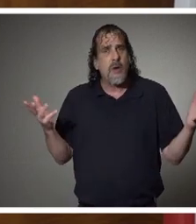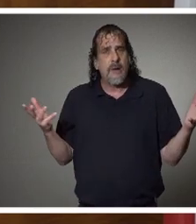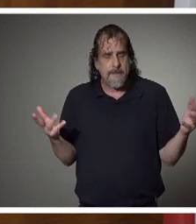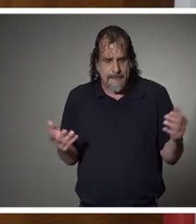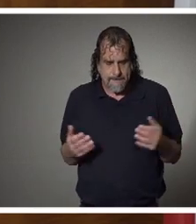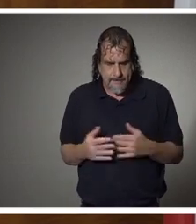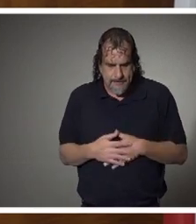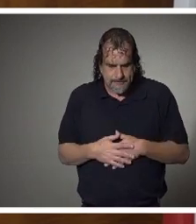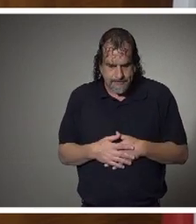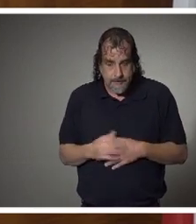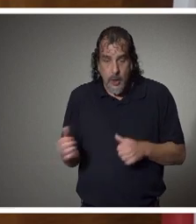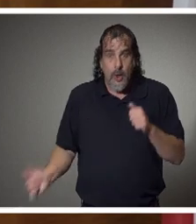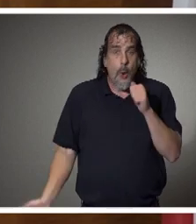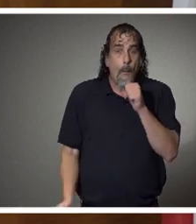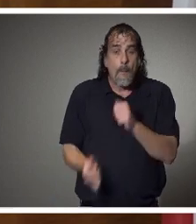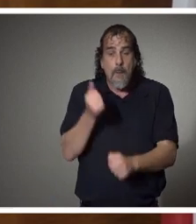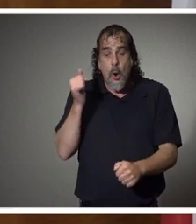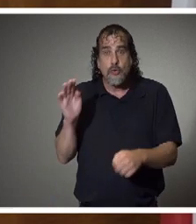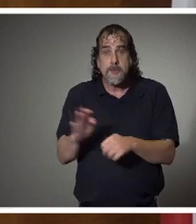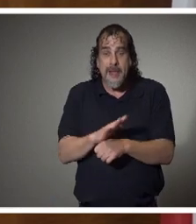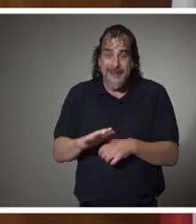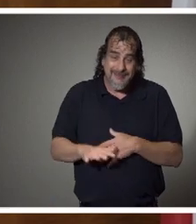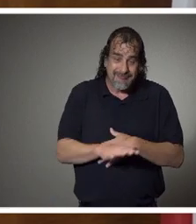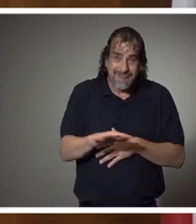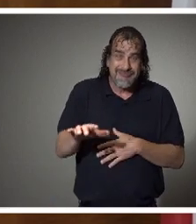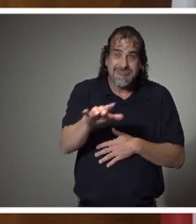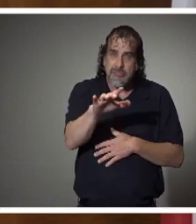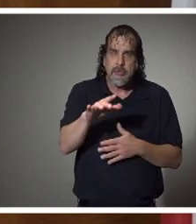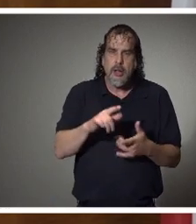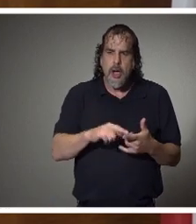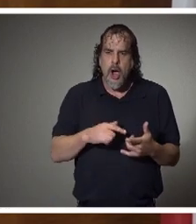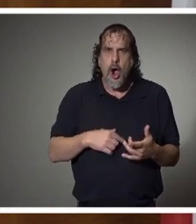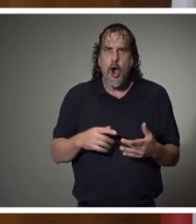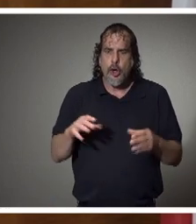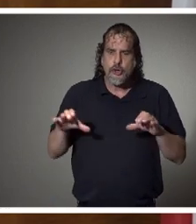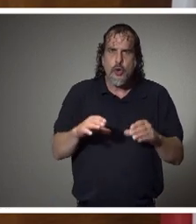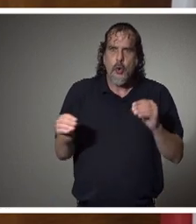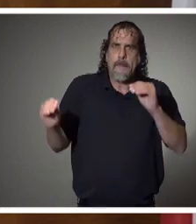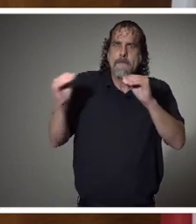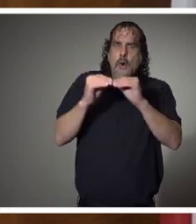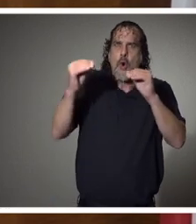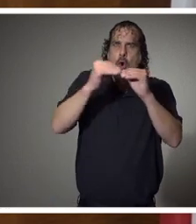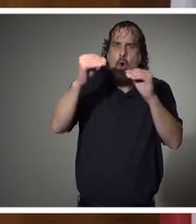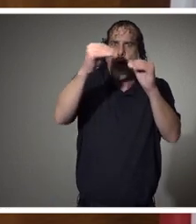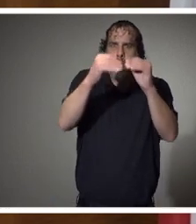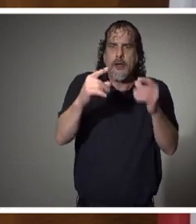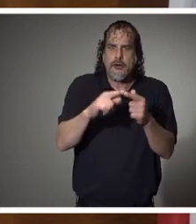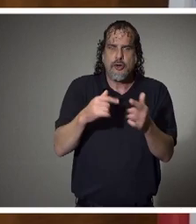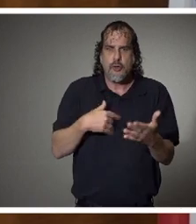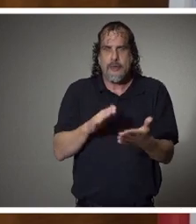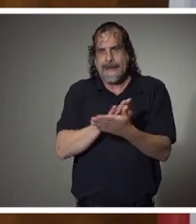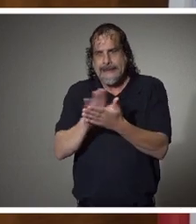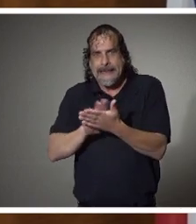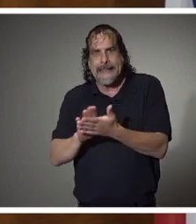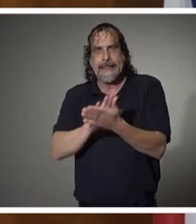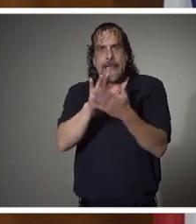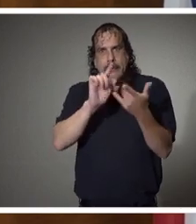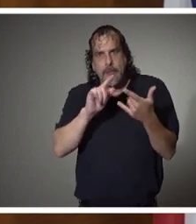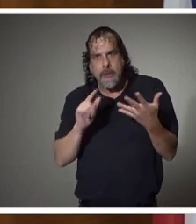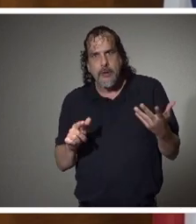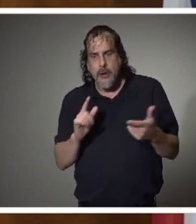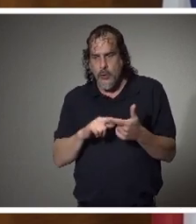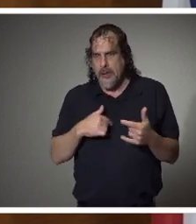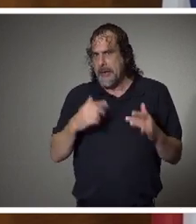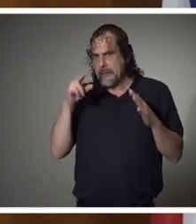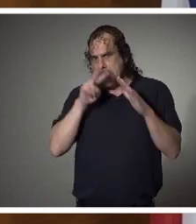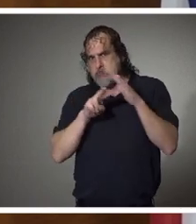the vast majority of businesses are taking extra steps and extra precautions. We anticipate that when retail stores